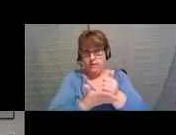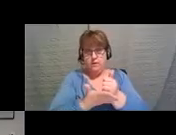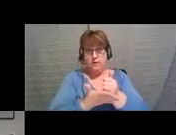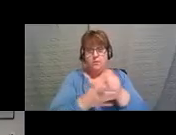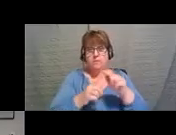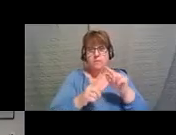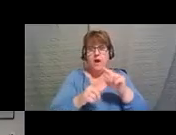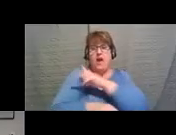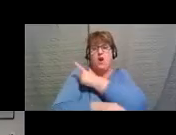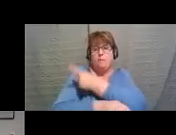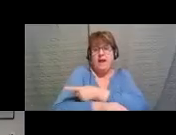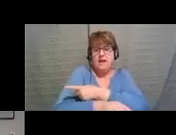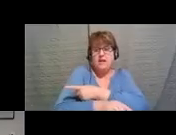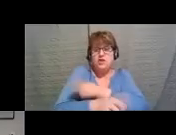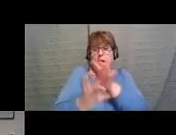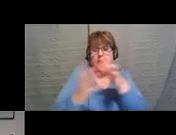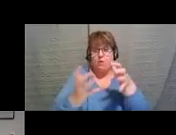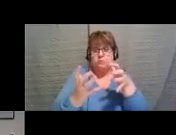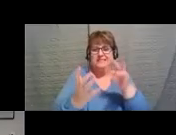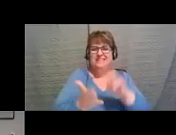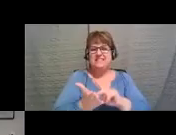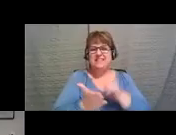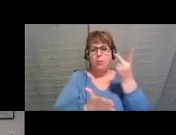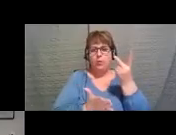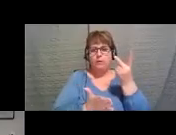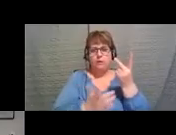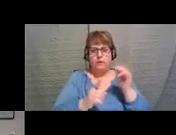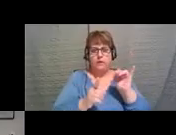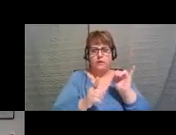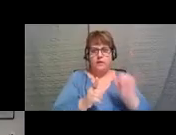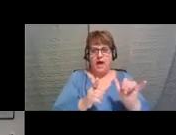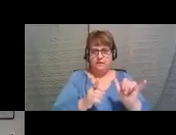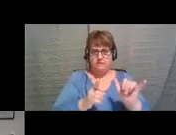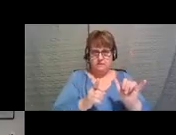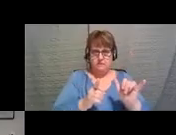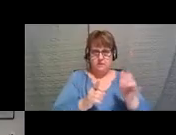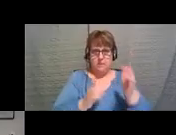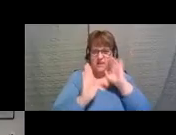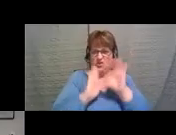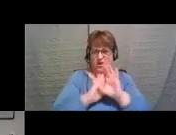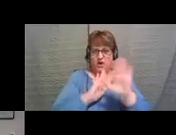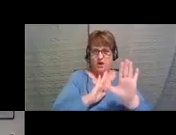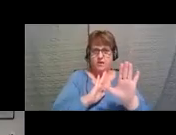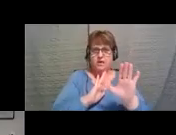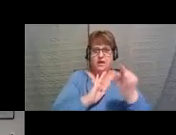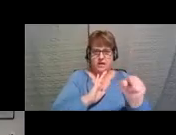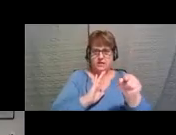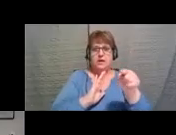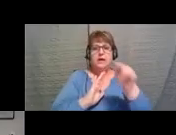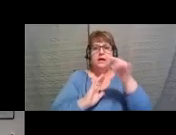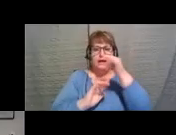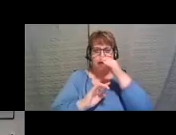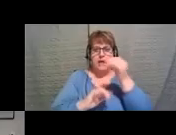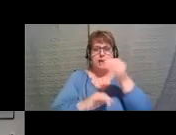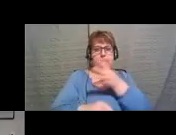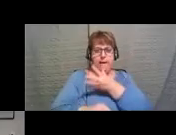load doubled. So this is our pediatrics ward. All right, so these are children and their mothers. Most of